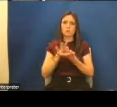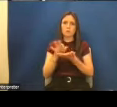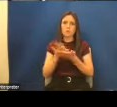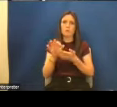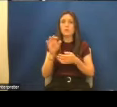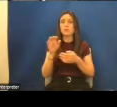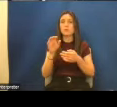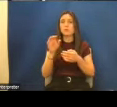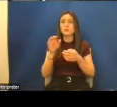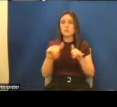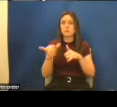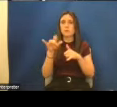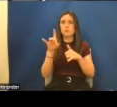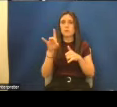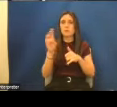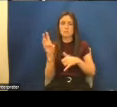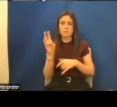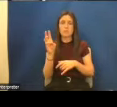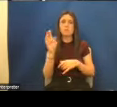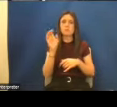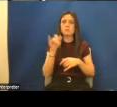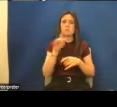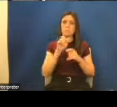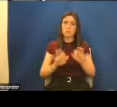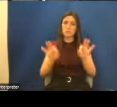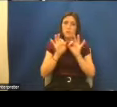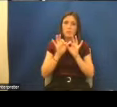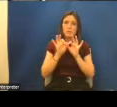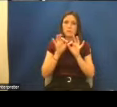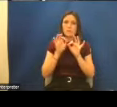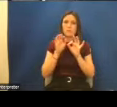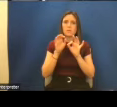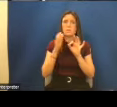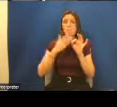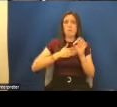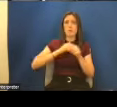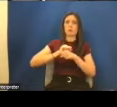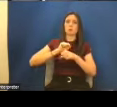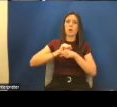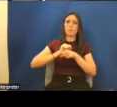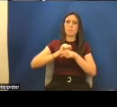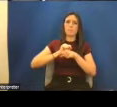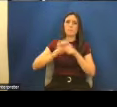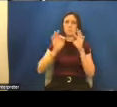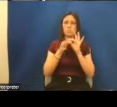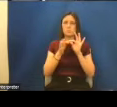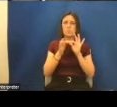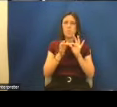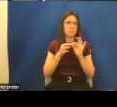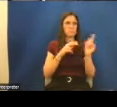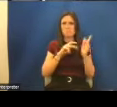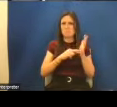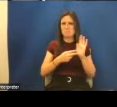of 86. Confidence intervals are really important, and that goes to my job in kind of interpreting what does this